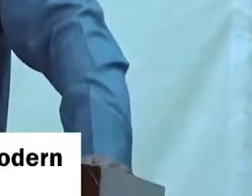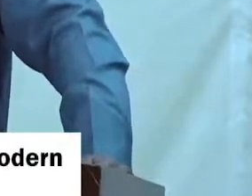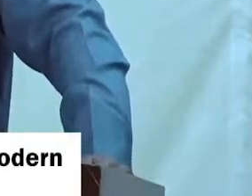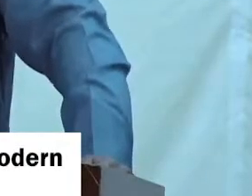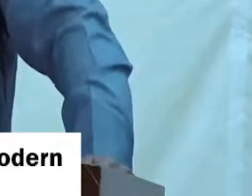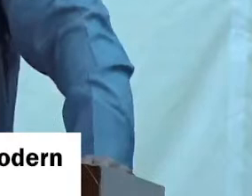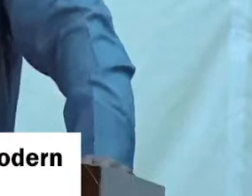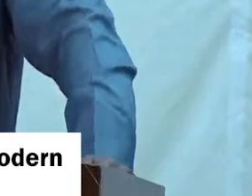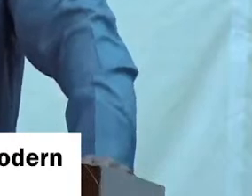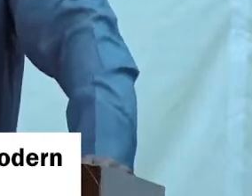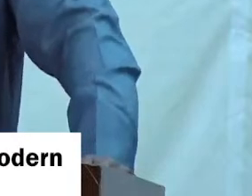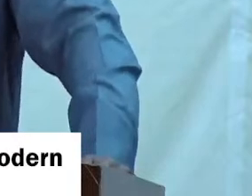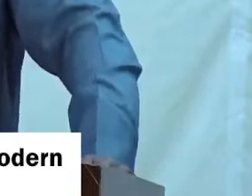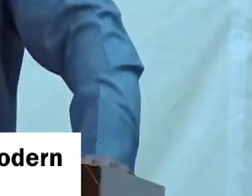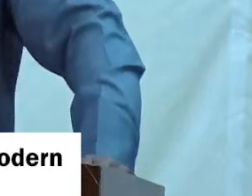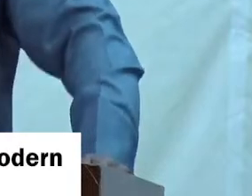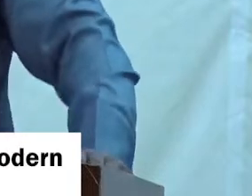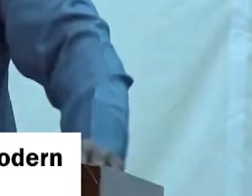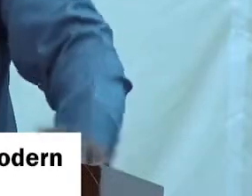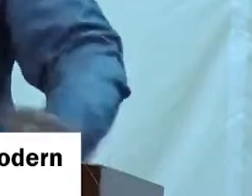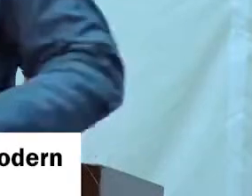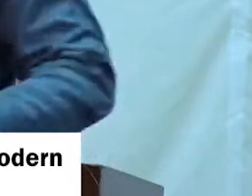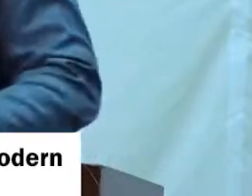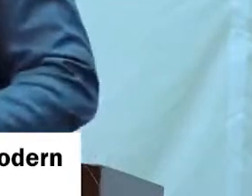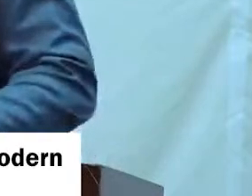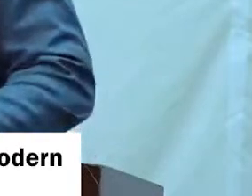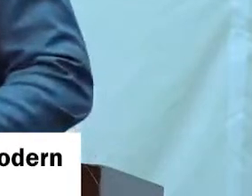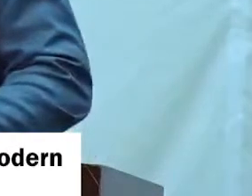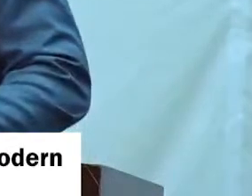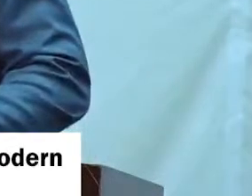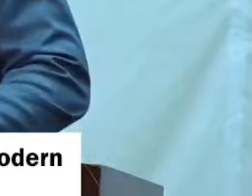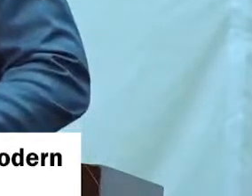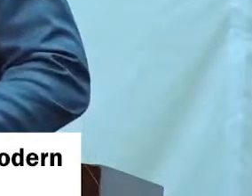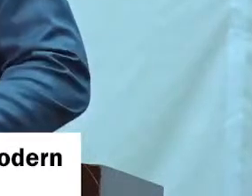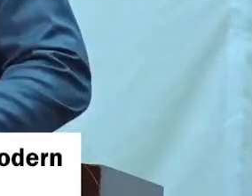the late former Speaker of Parliament, the Right Honorable Peter Alajete,